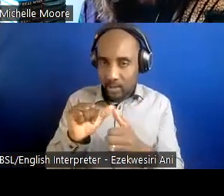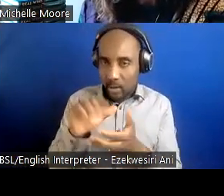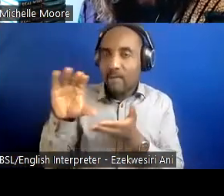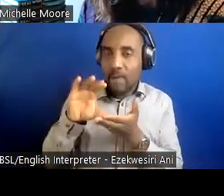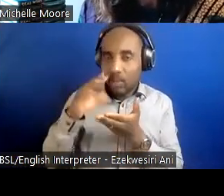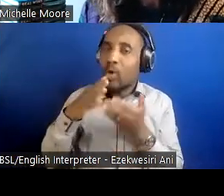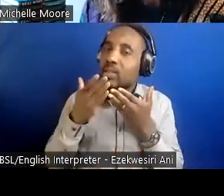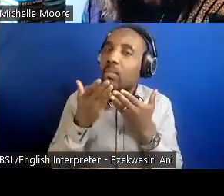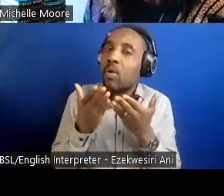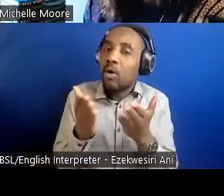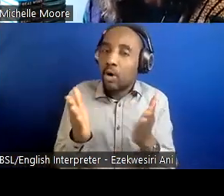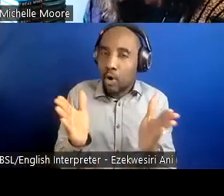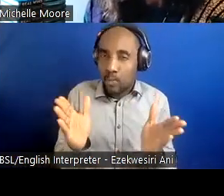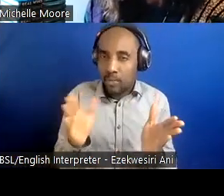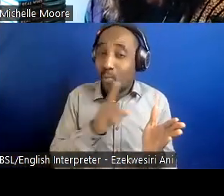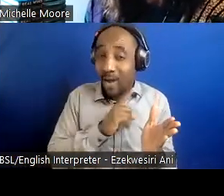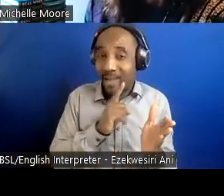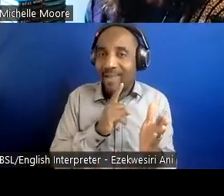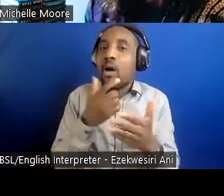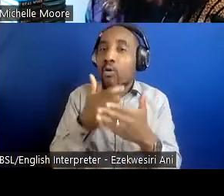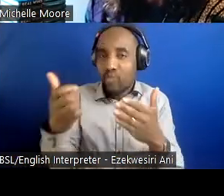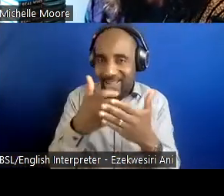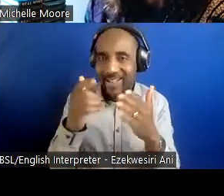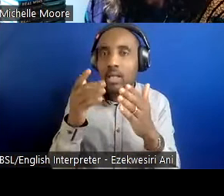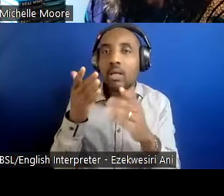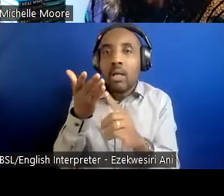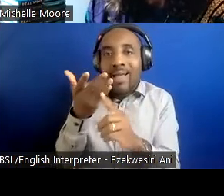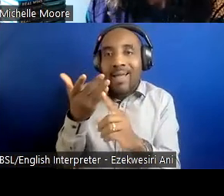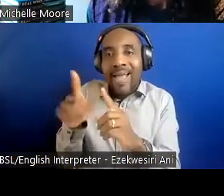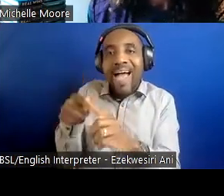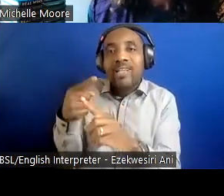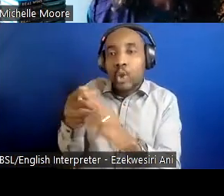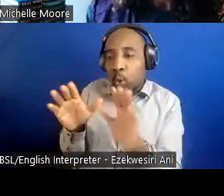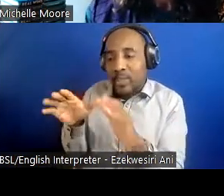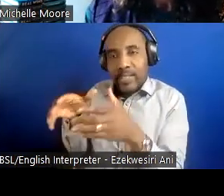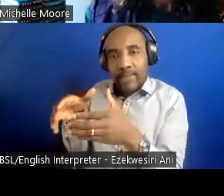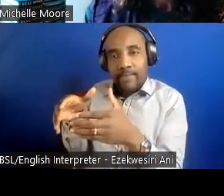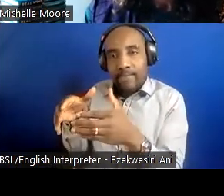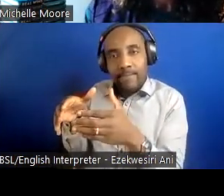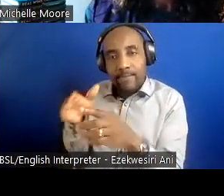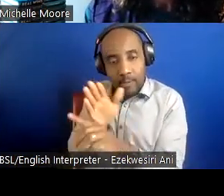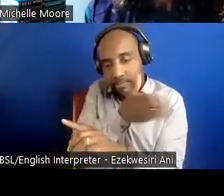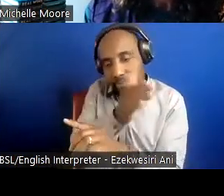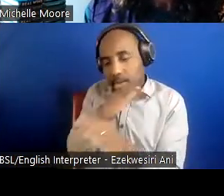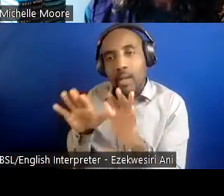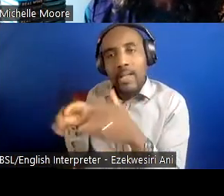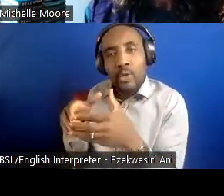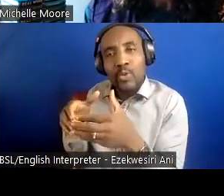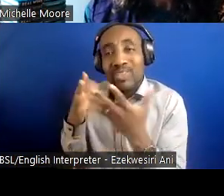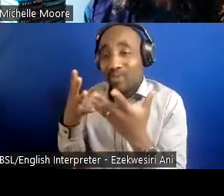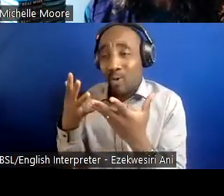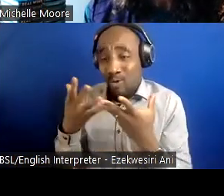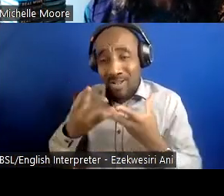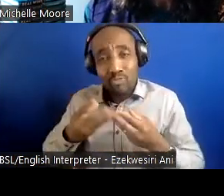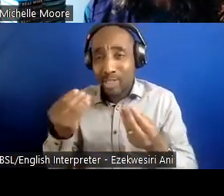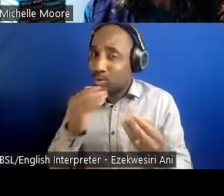recognize at the moment too often it's exclusive, or it's very hard, or it's very reliant on resource or capacity, and actually we need to be better